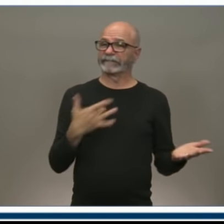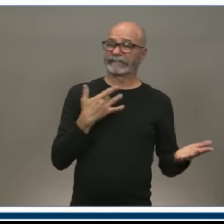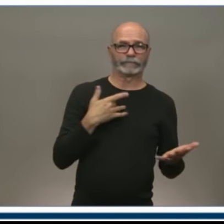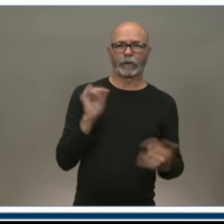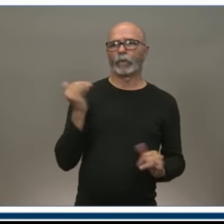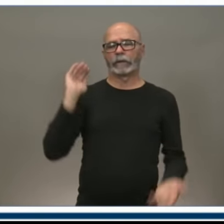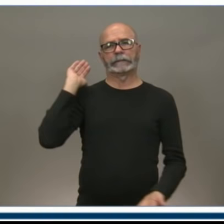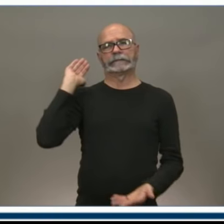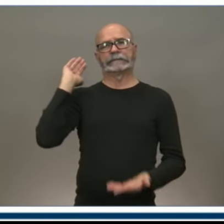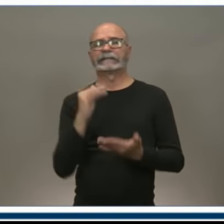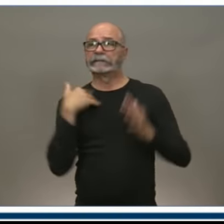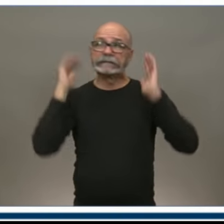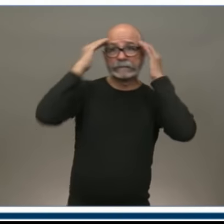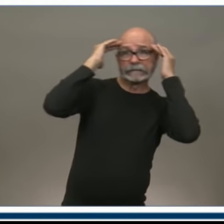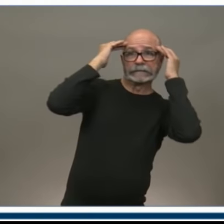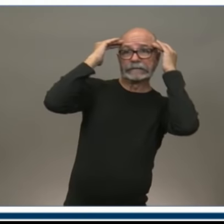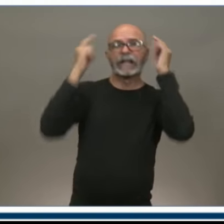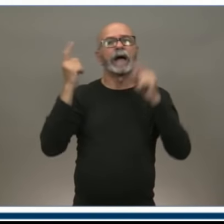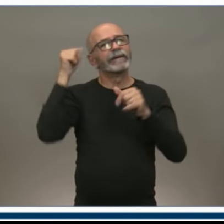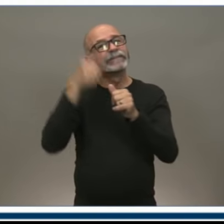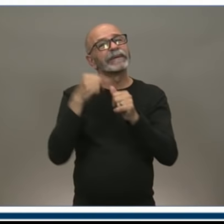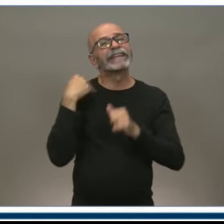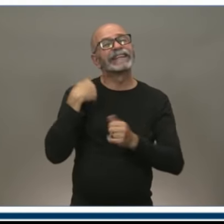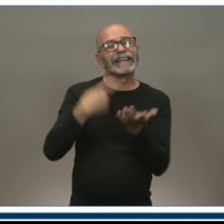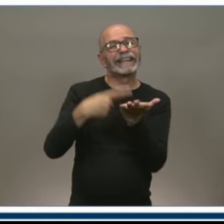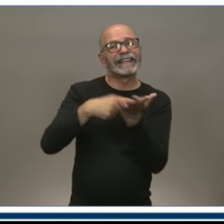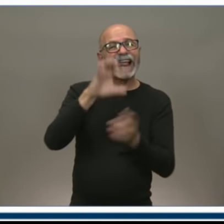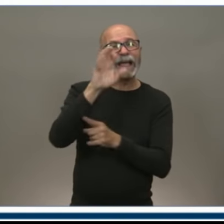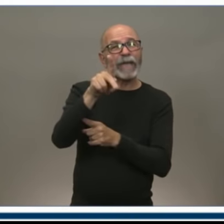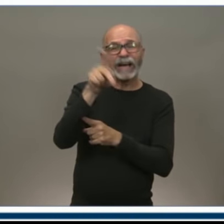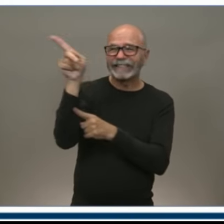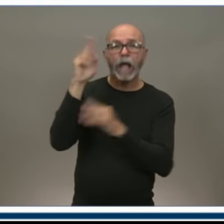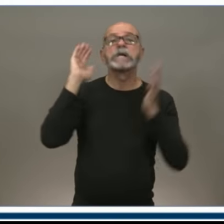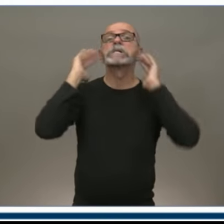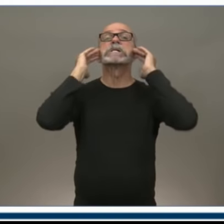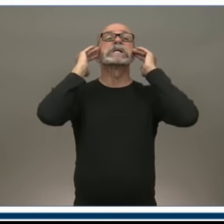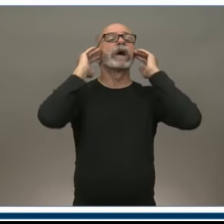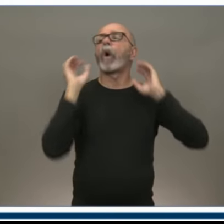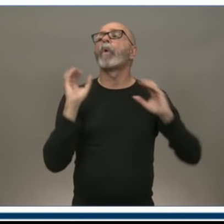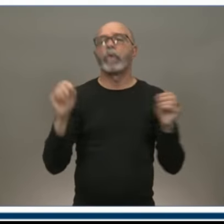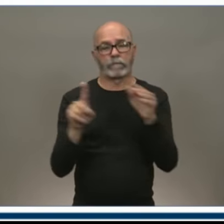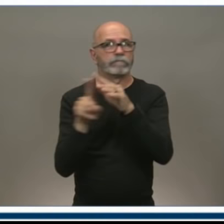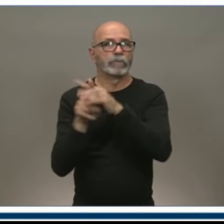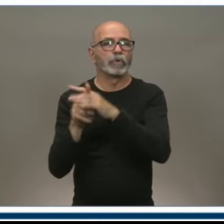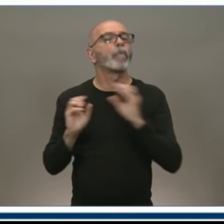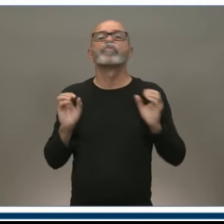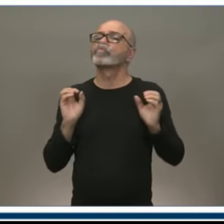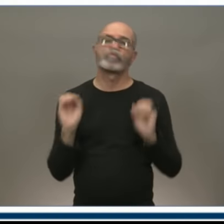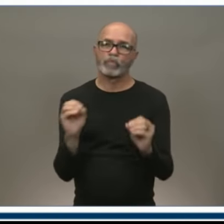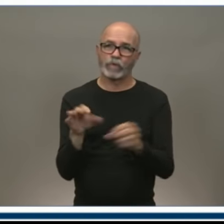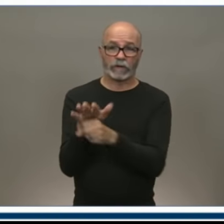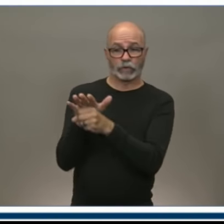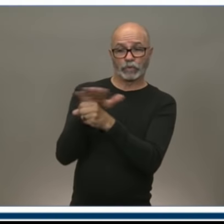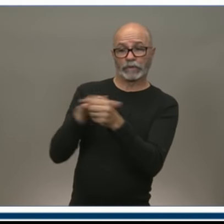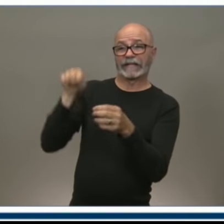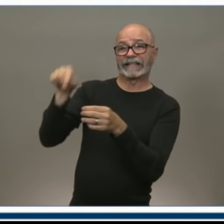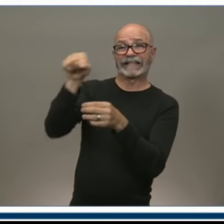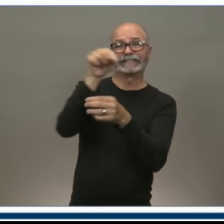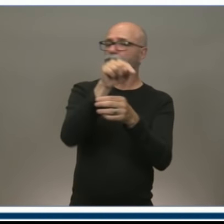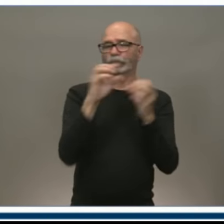in Clayton Park that we announced on Monday. We've had no new cases in that cluster or associated with the cluster since